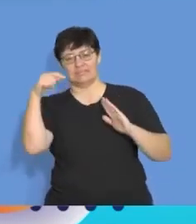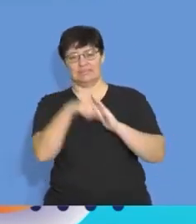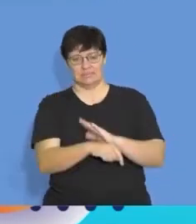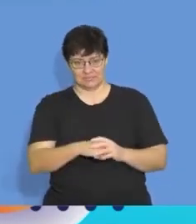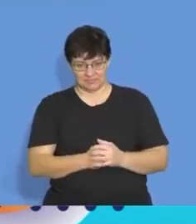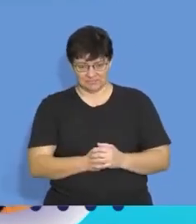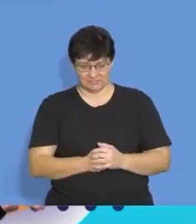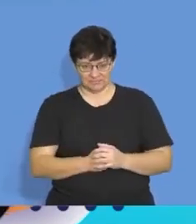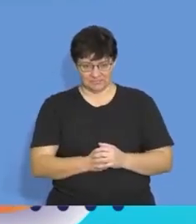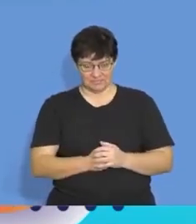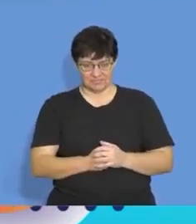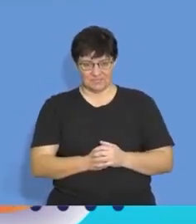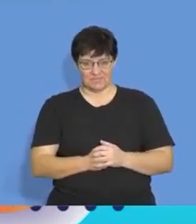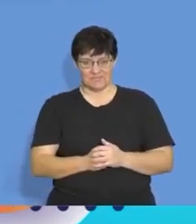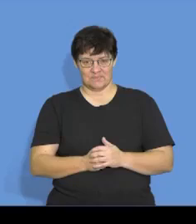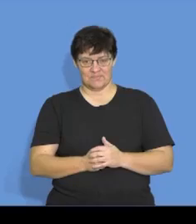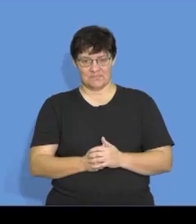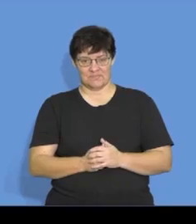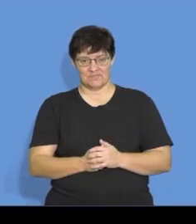about these two stock systems.